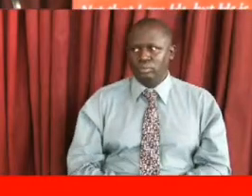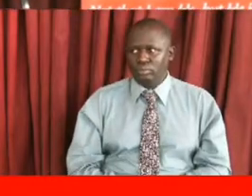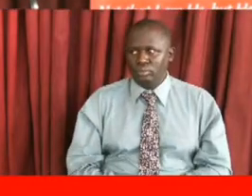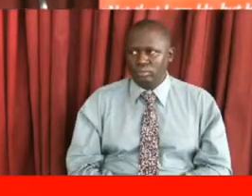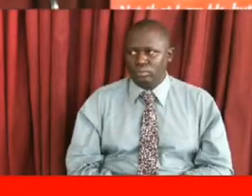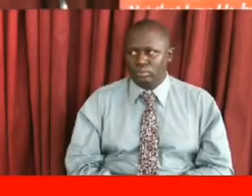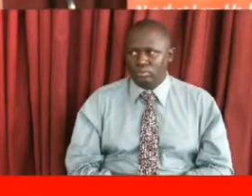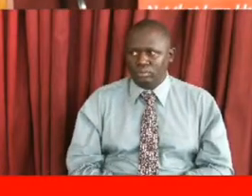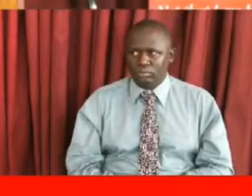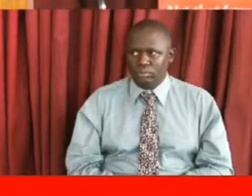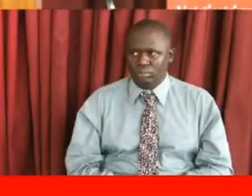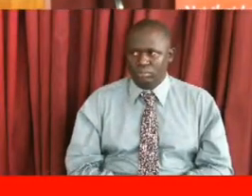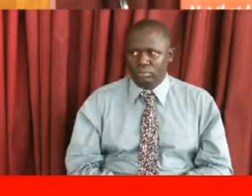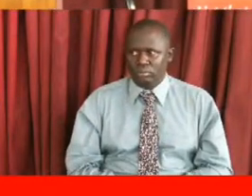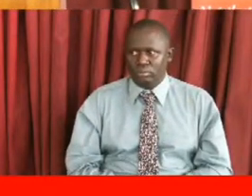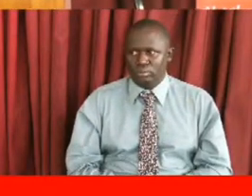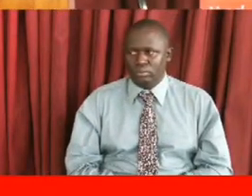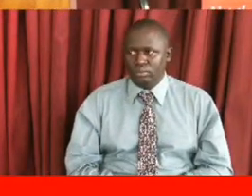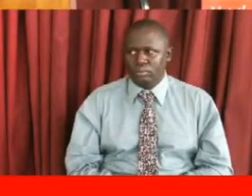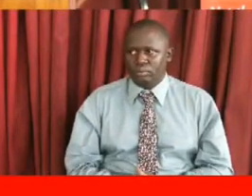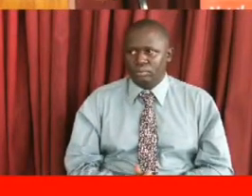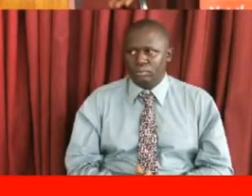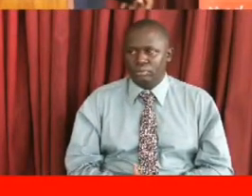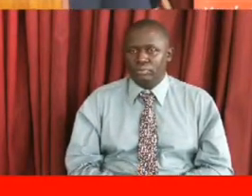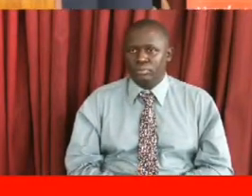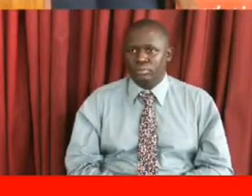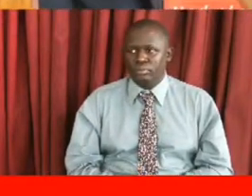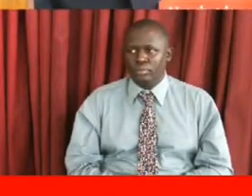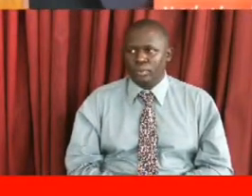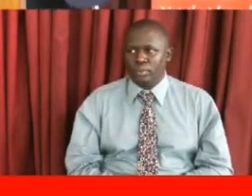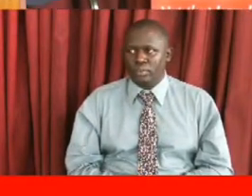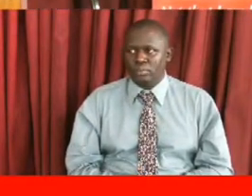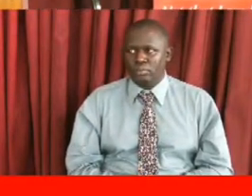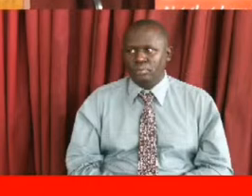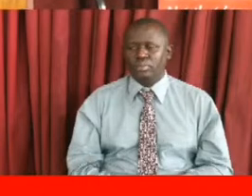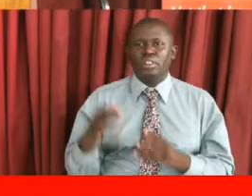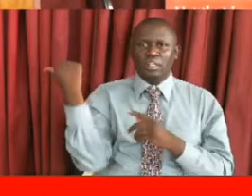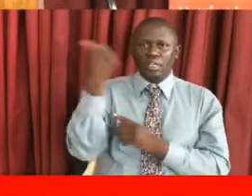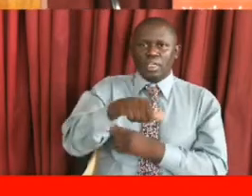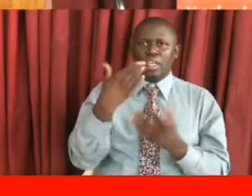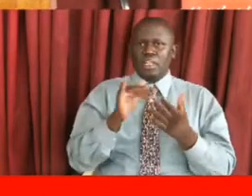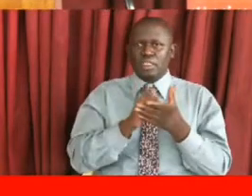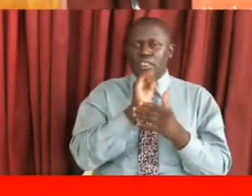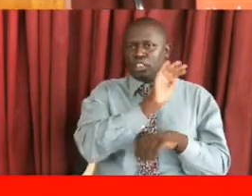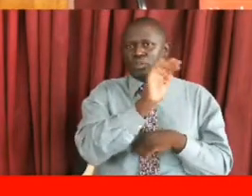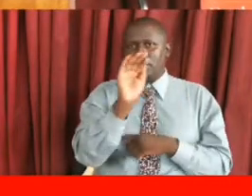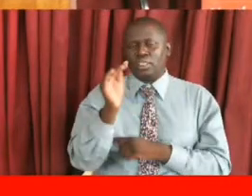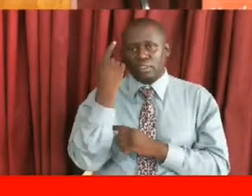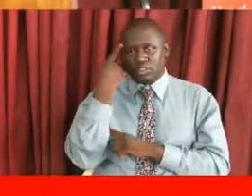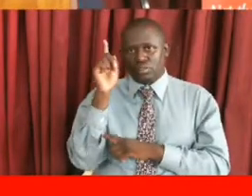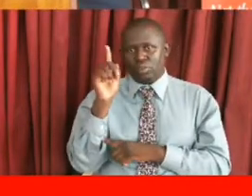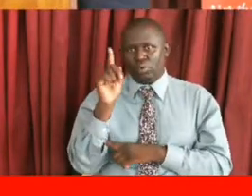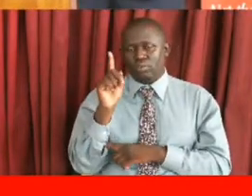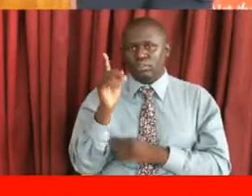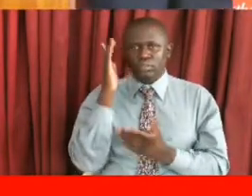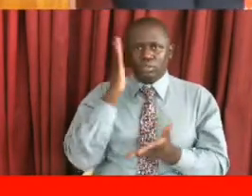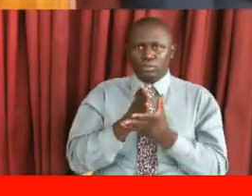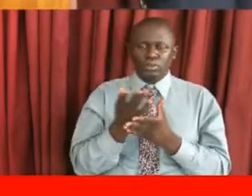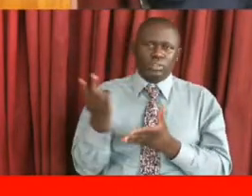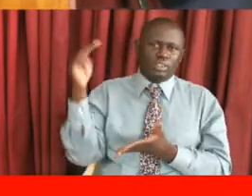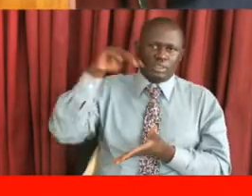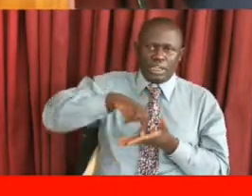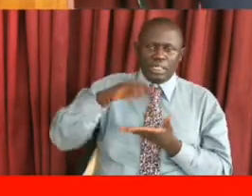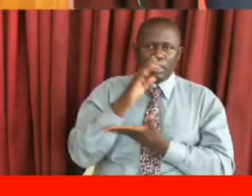amen hallelujah hallelu so anything you are asking for he's standing there with